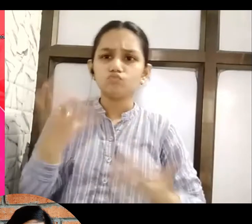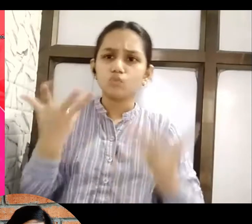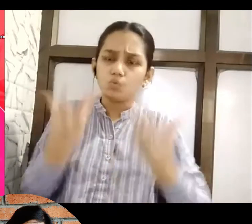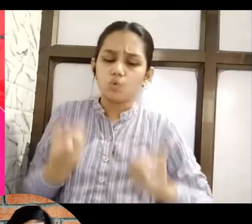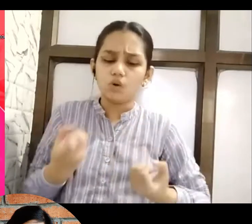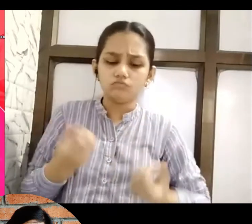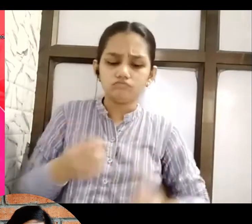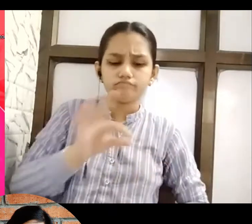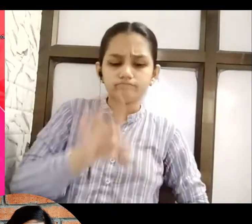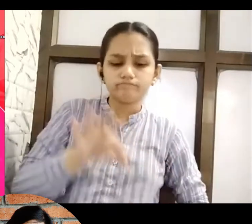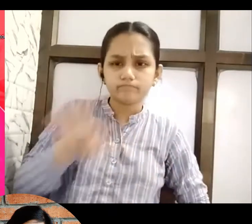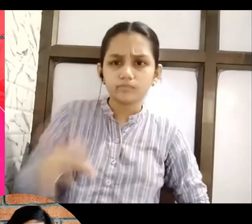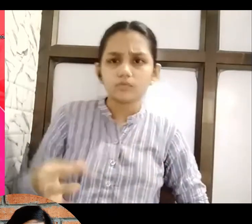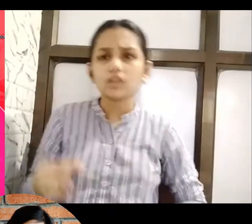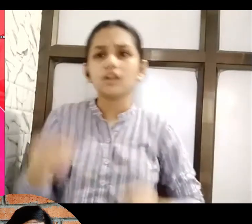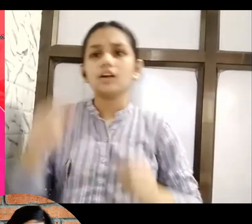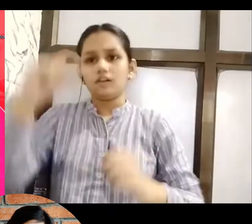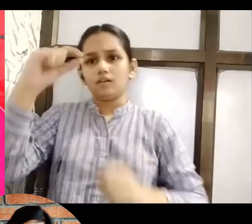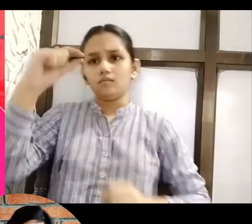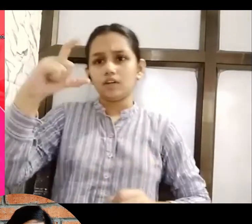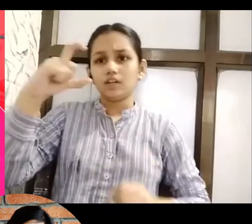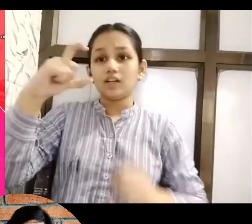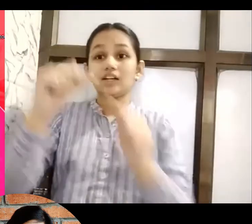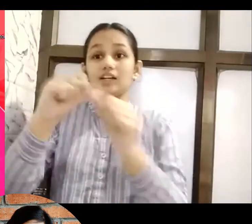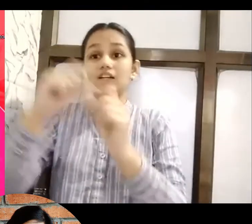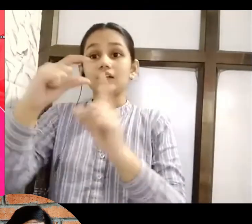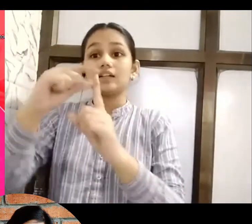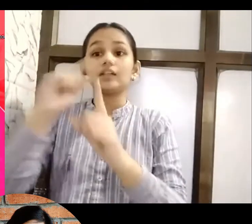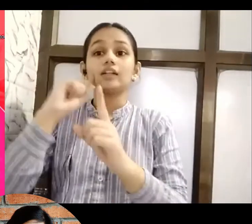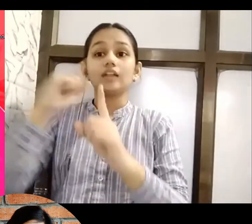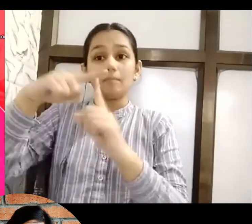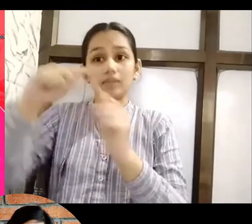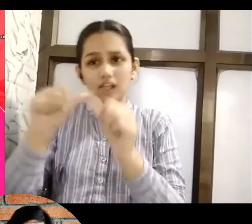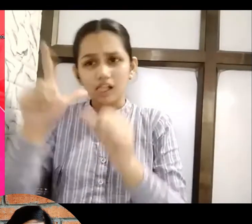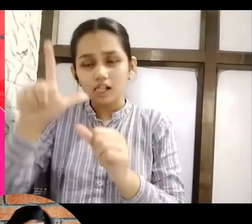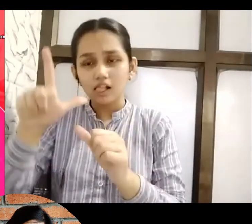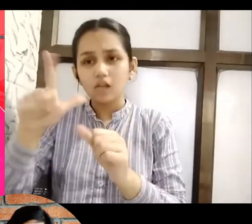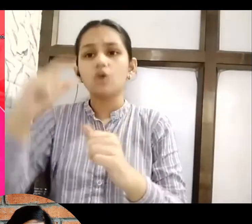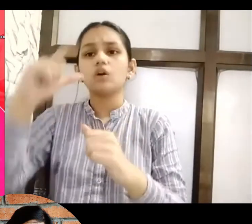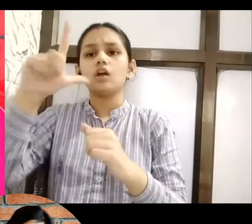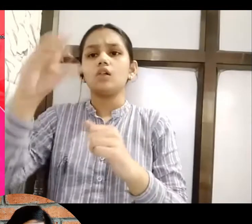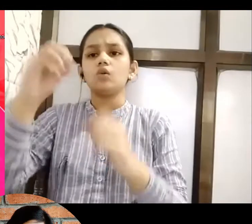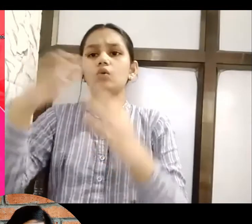capitals or I can make it lowercase.